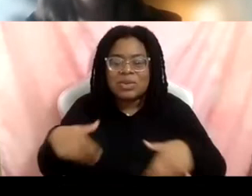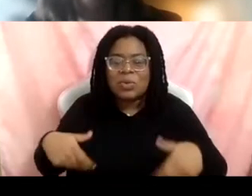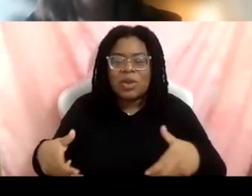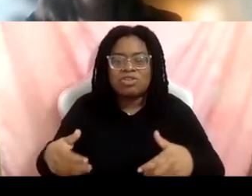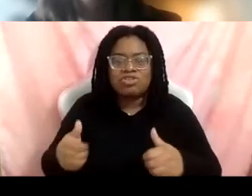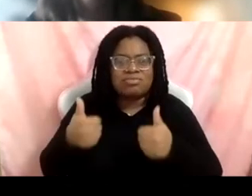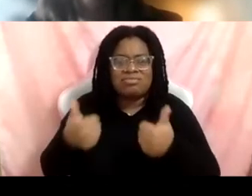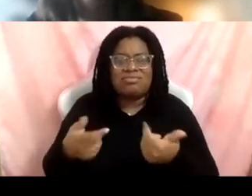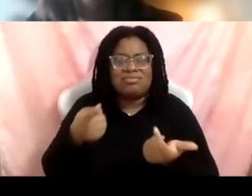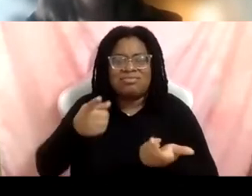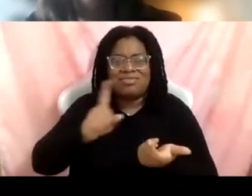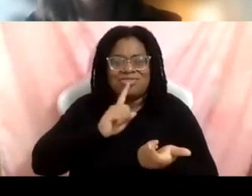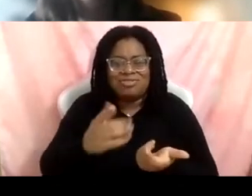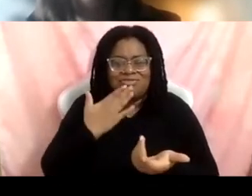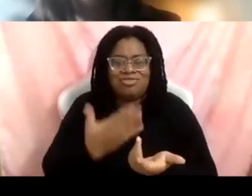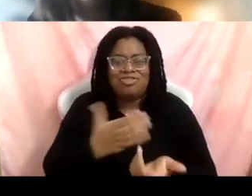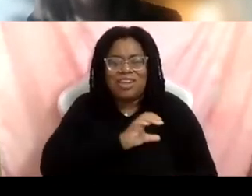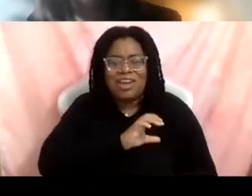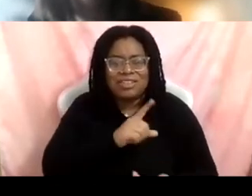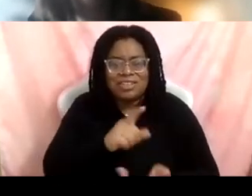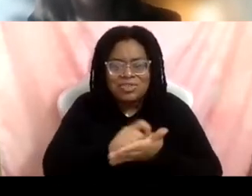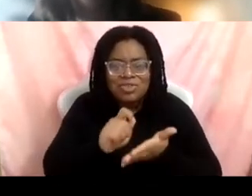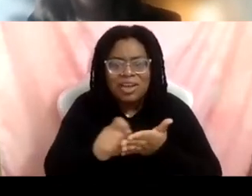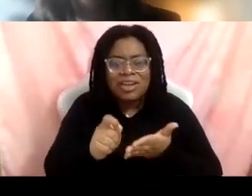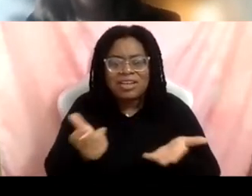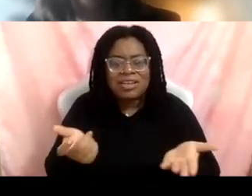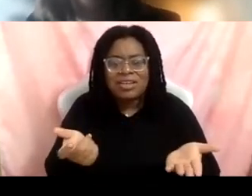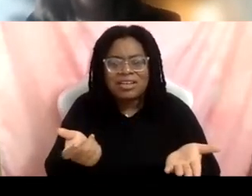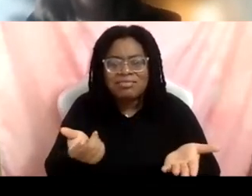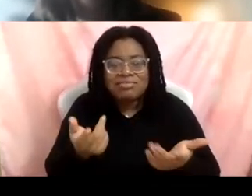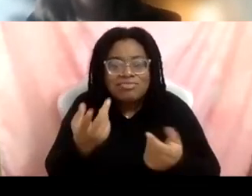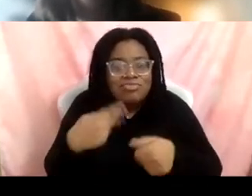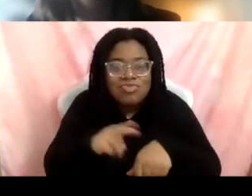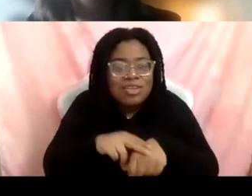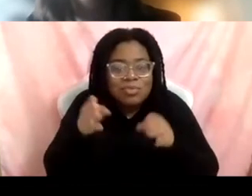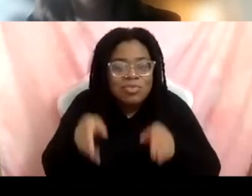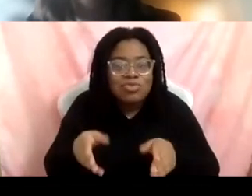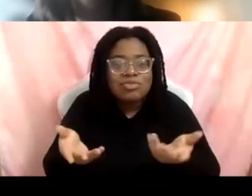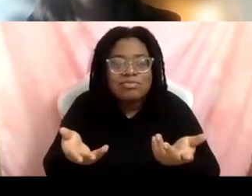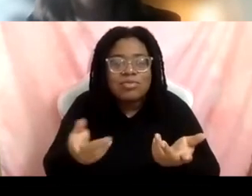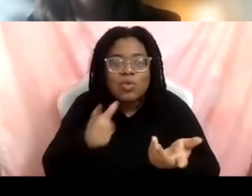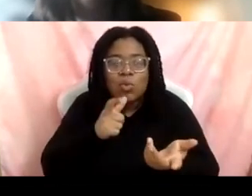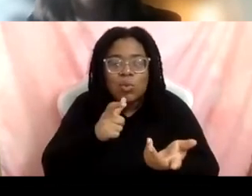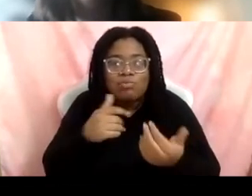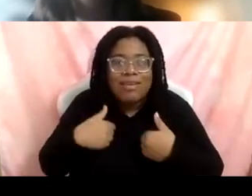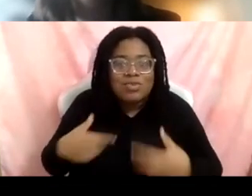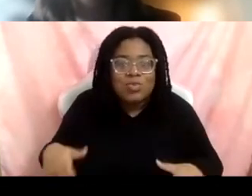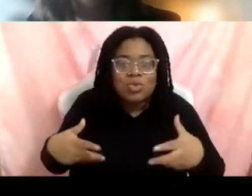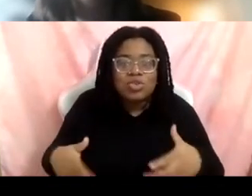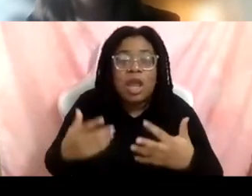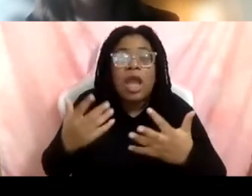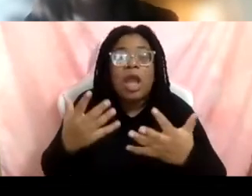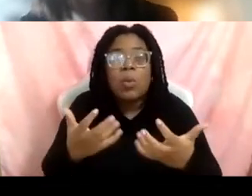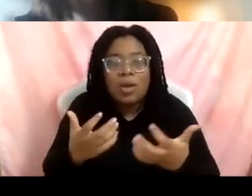like, he's such a good character because he's such a good writer, and he's just this regular person who happens to be in a wheelchair. And so I want to see more